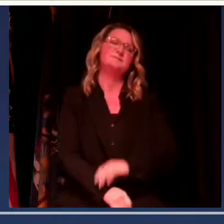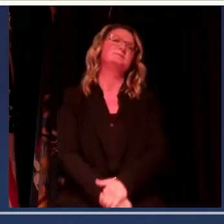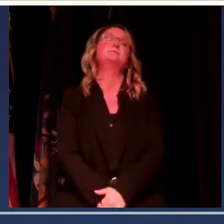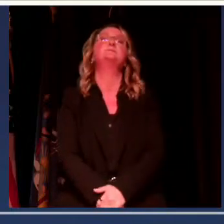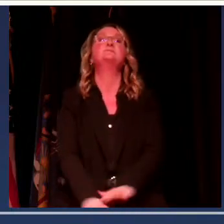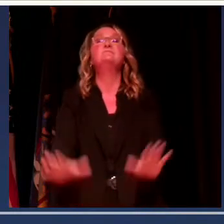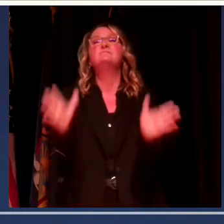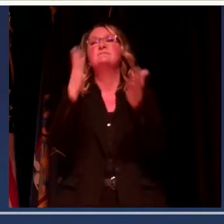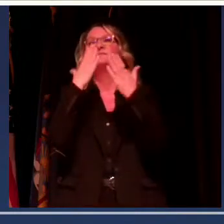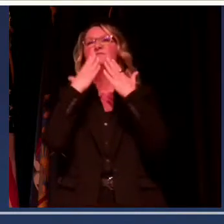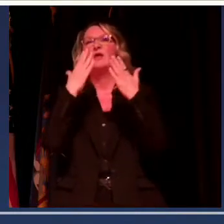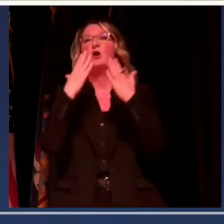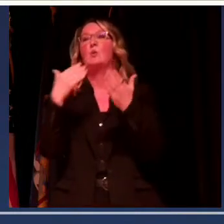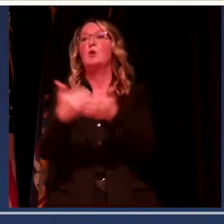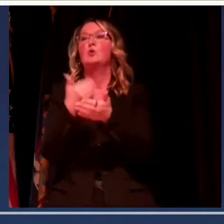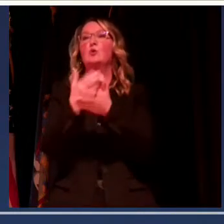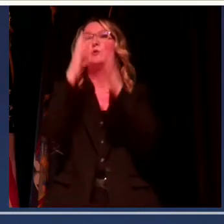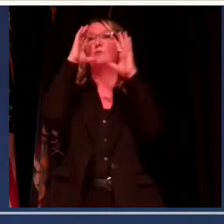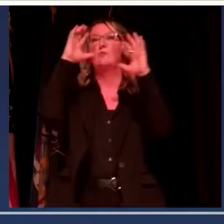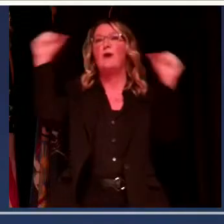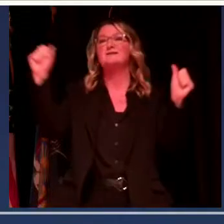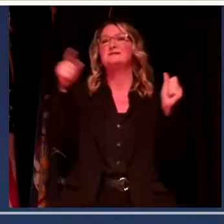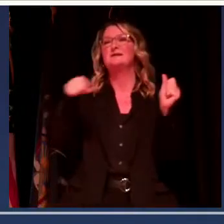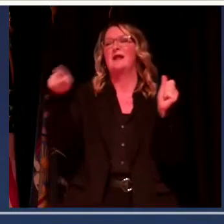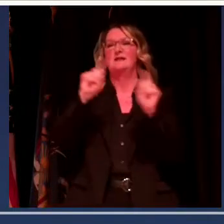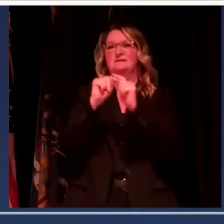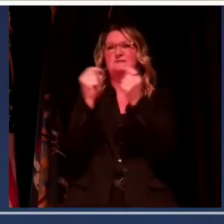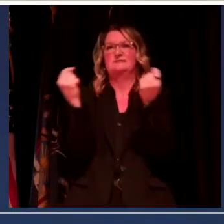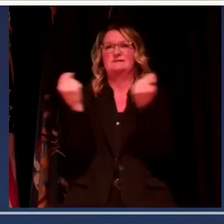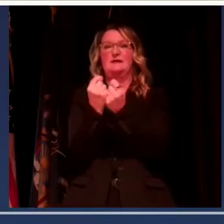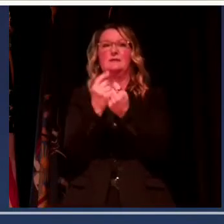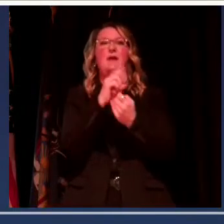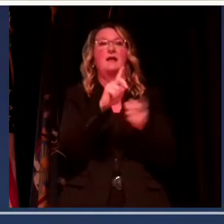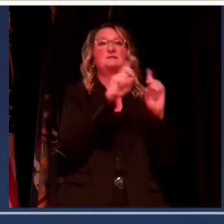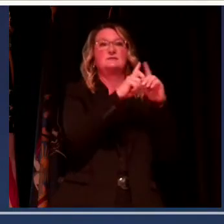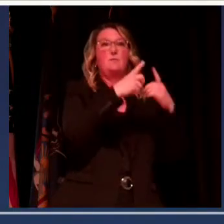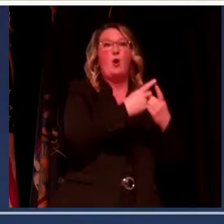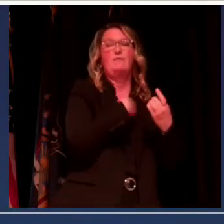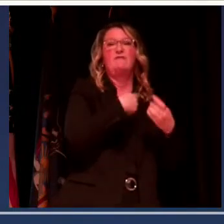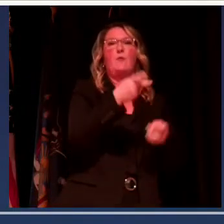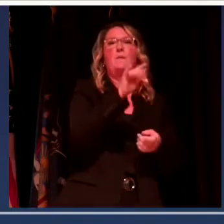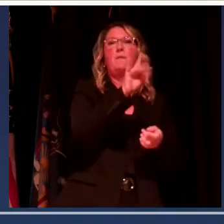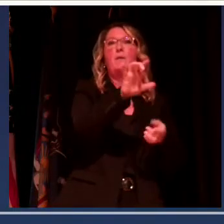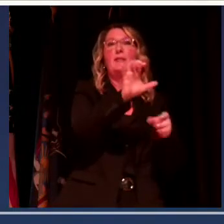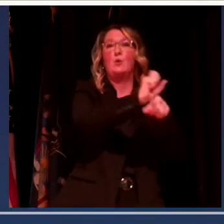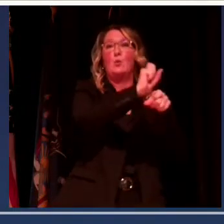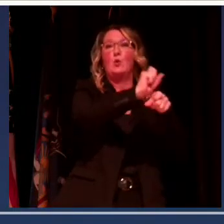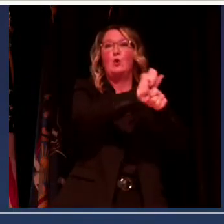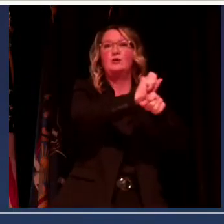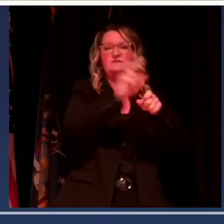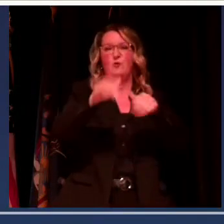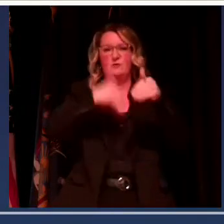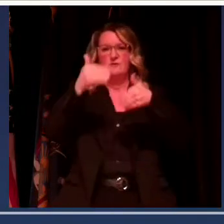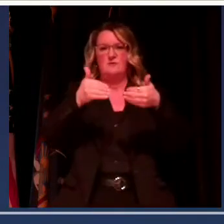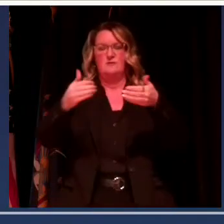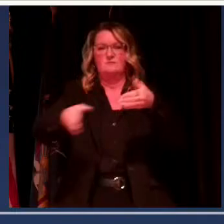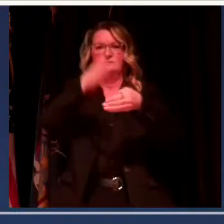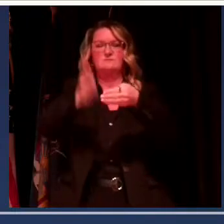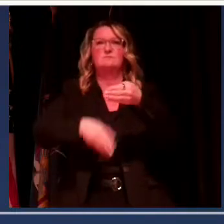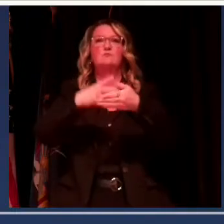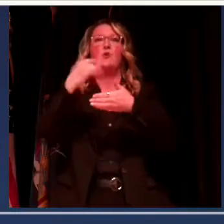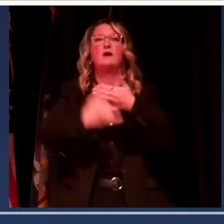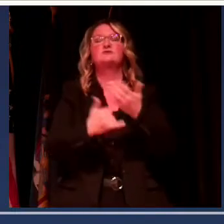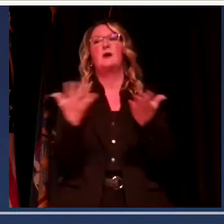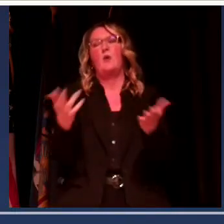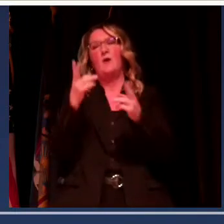Thank you to New Gardens President Erin Graycheck and her team, as well as our team from the Department of Public Works for seeing this project through. And I want to